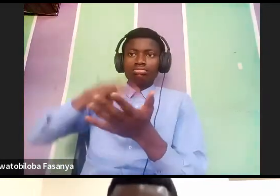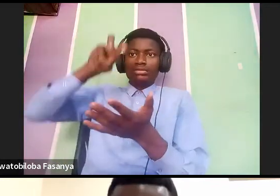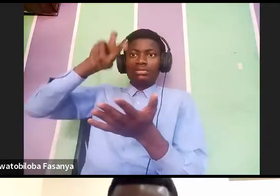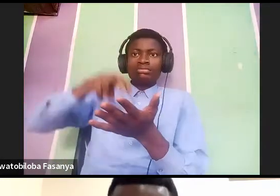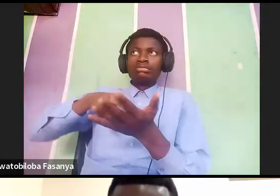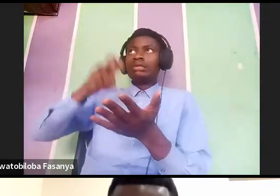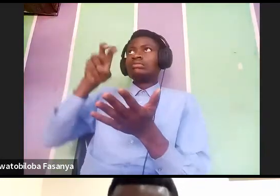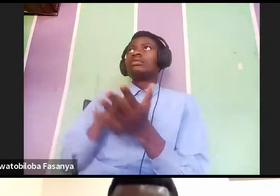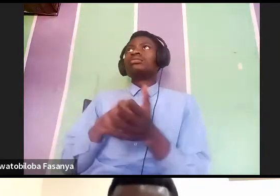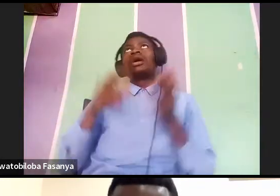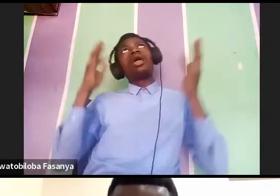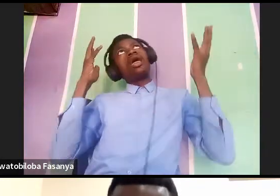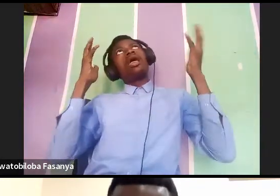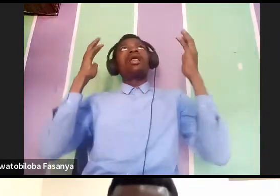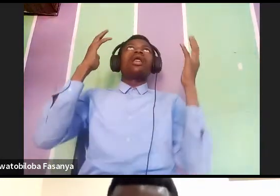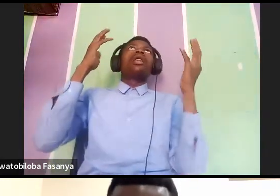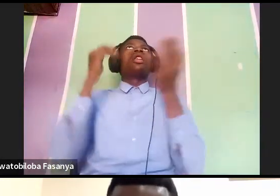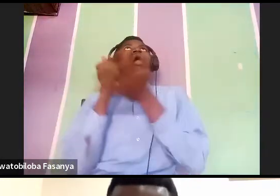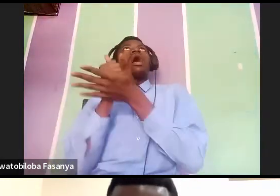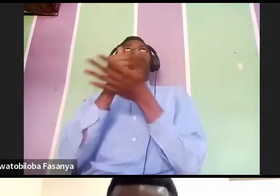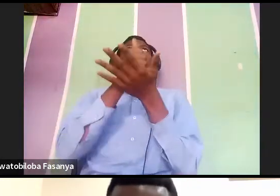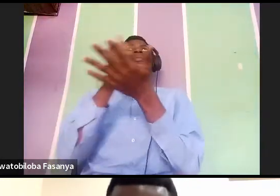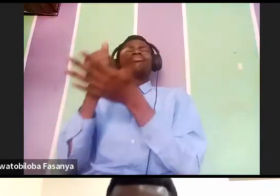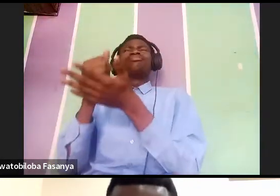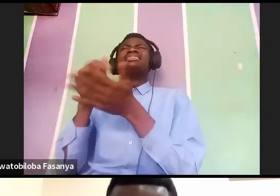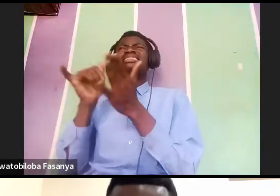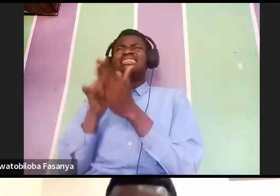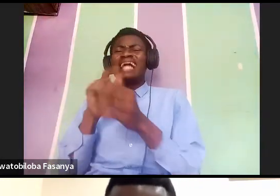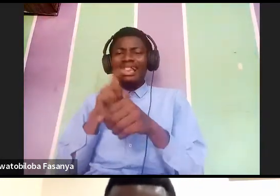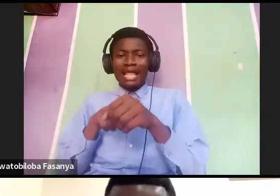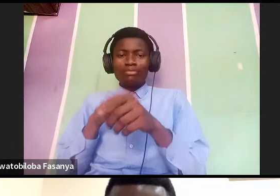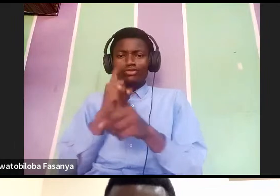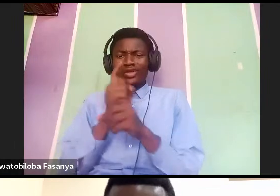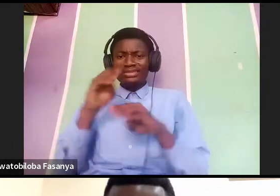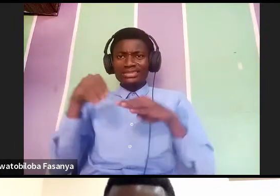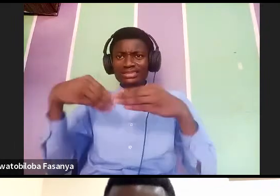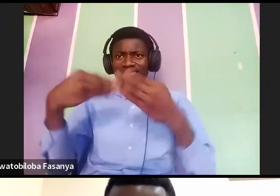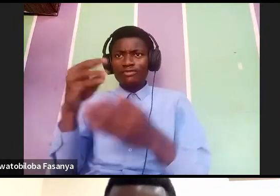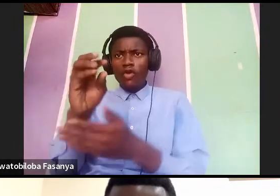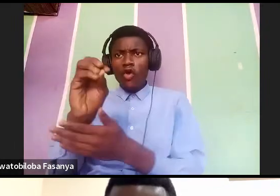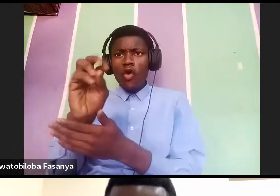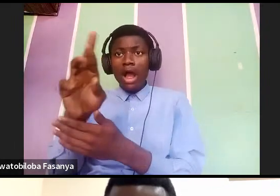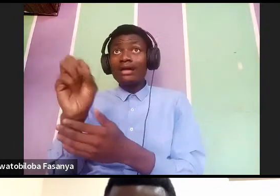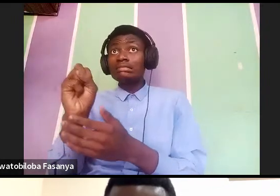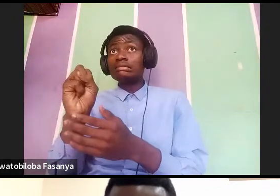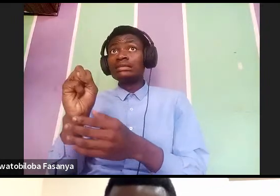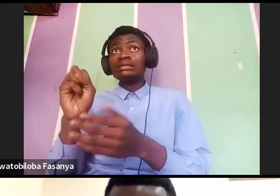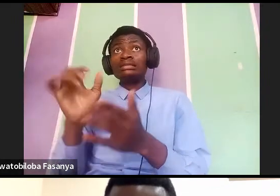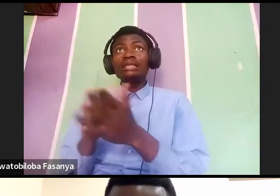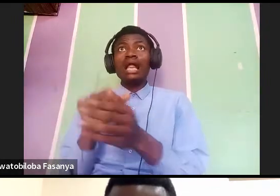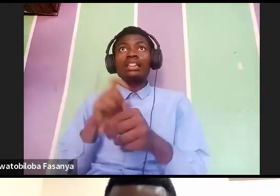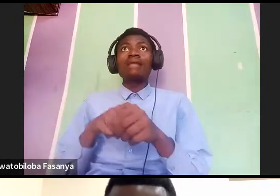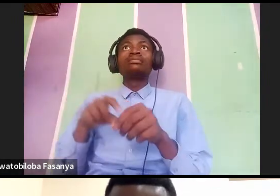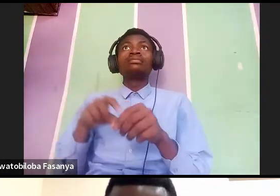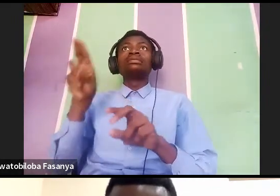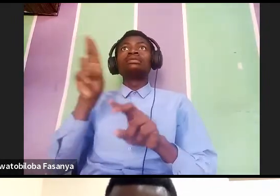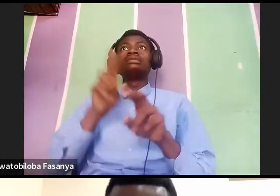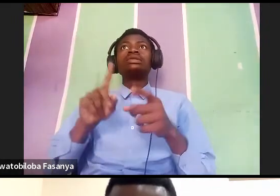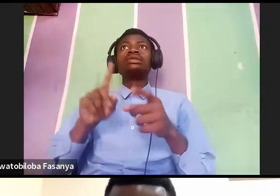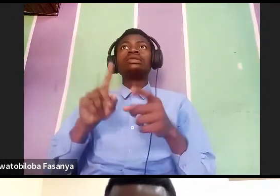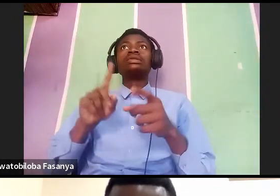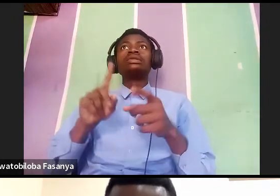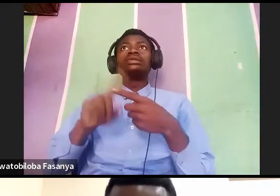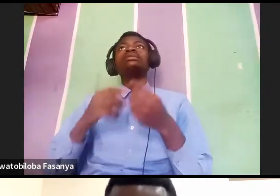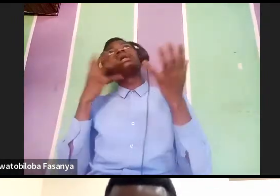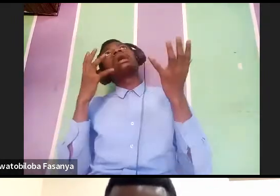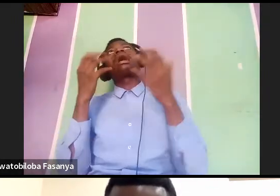giving oral rays and some other things, of course, it's going to save a lot, because the time that you are using to do unnecessary things, of course, the severity